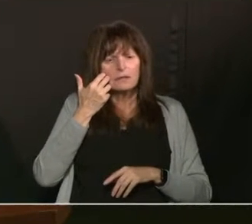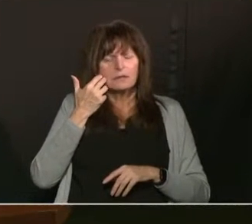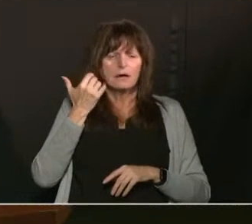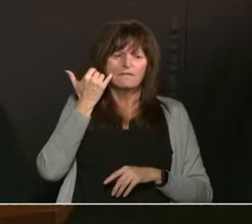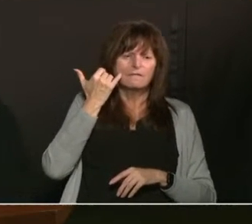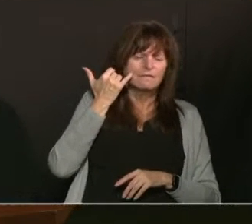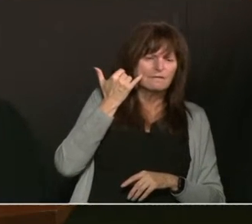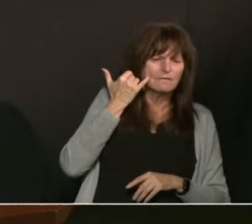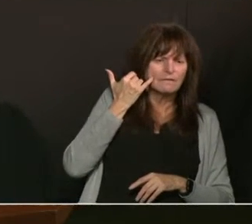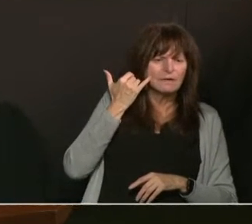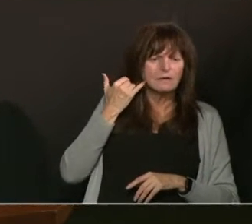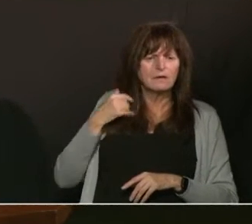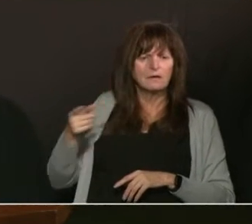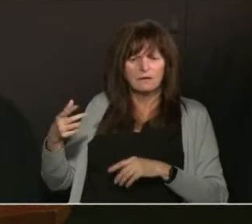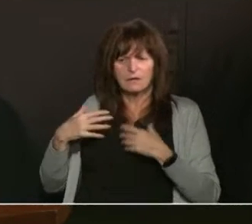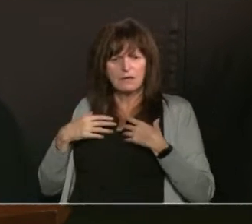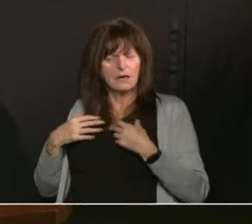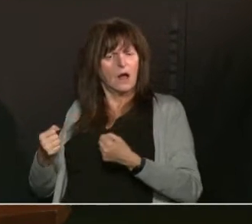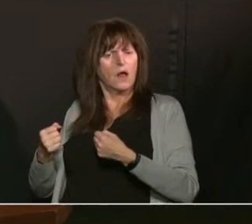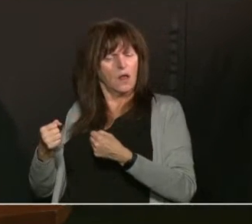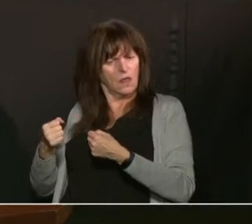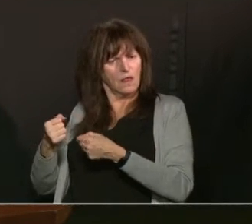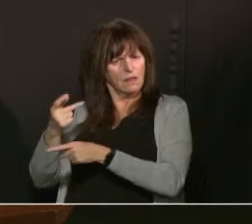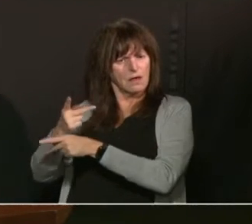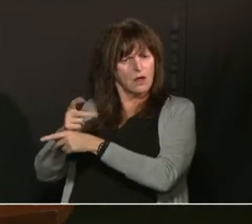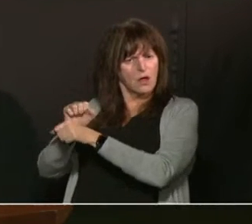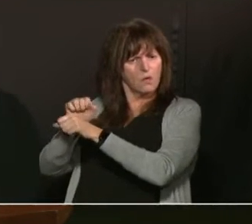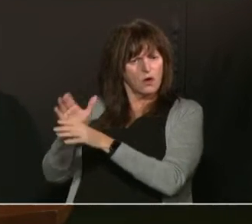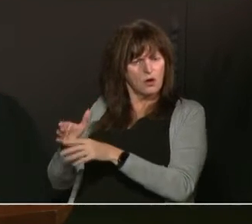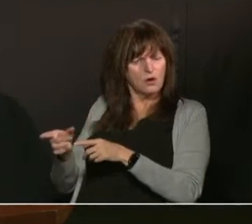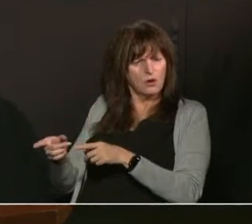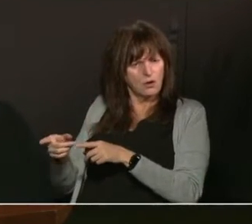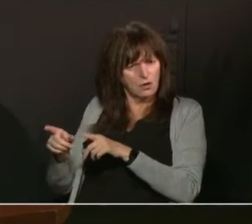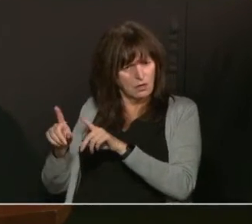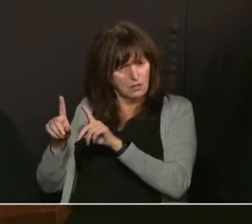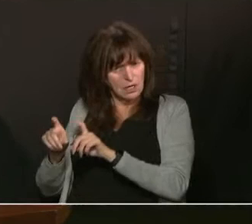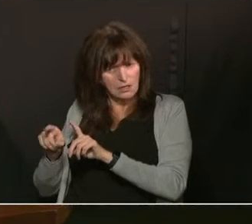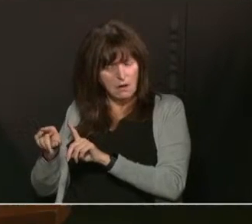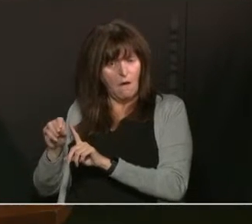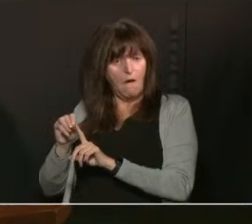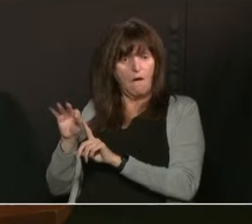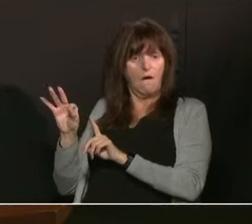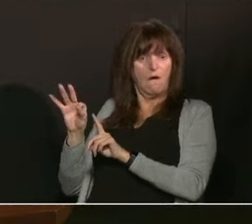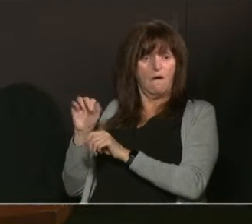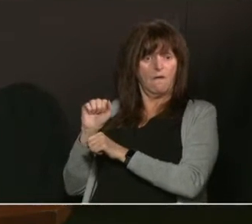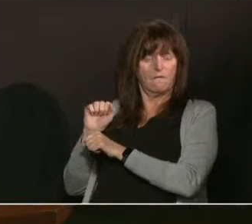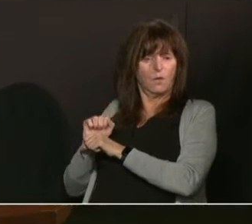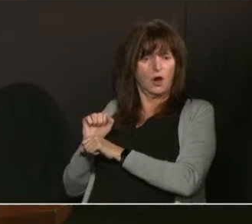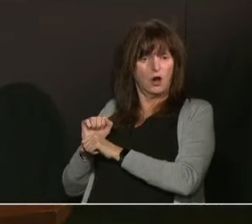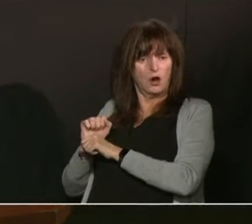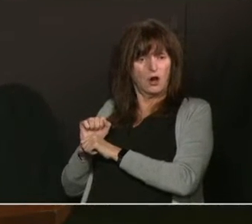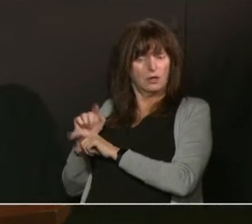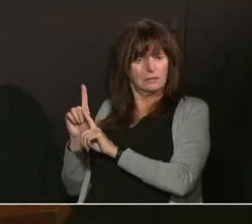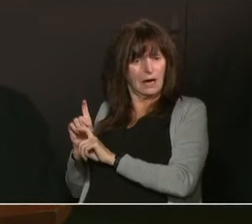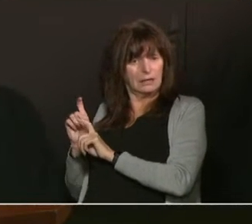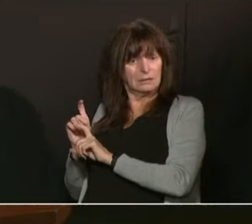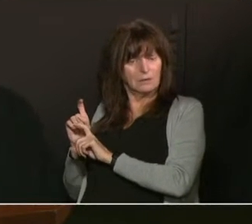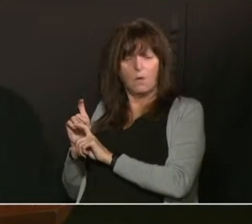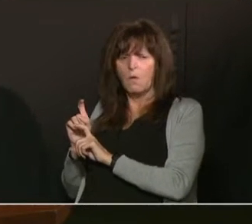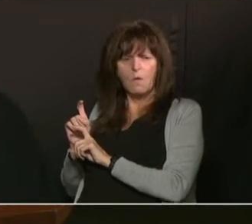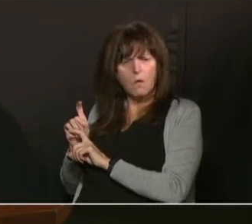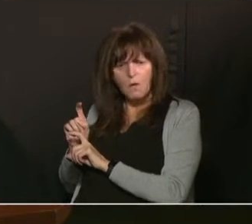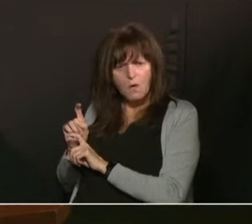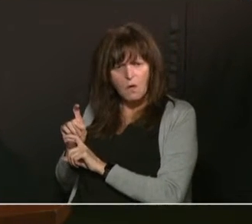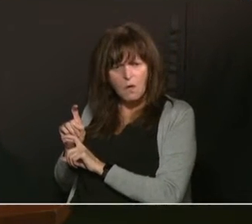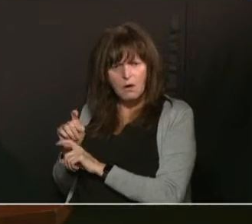would be off the job and instead would have extra testing? Or is it just a matter of more of the tests going to healthcare workers and